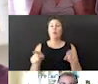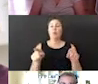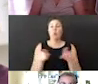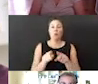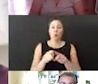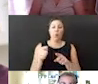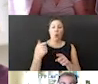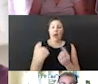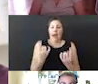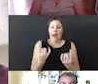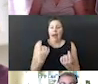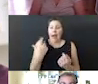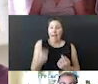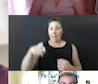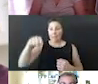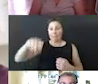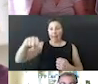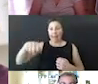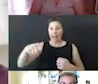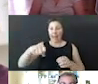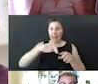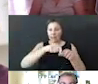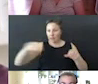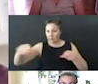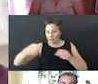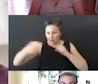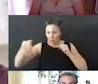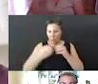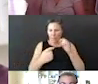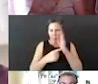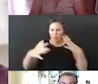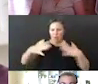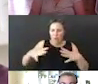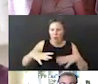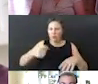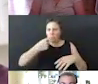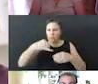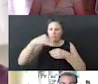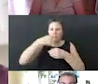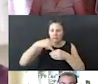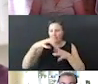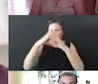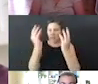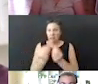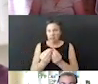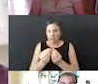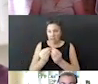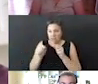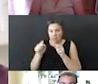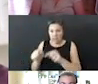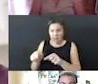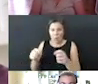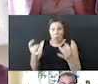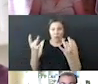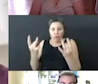bag with key necessities and a tailored checklist. We have stuck on the wall what to take for